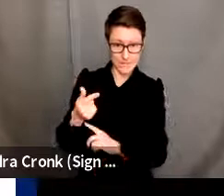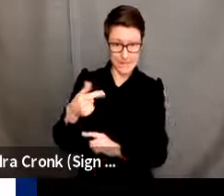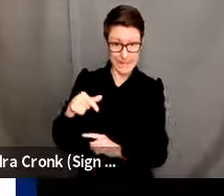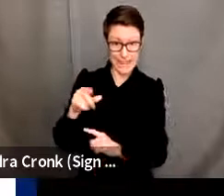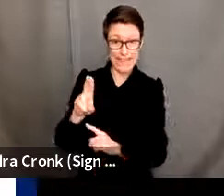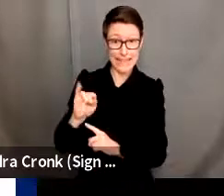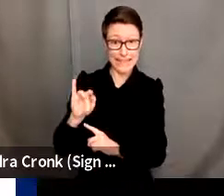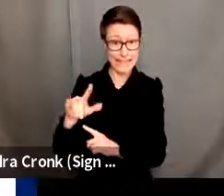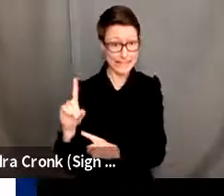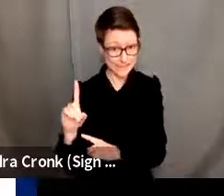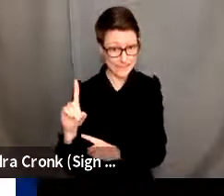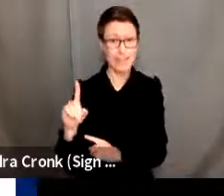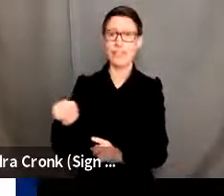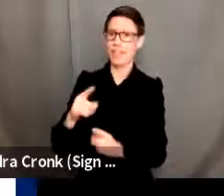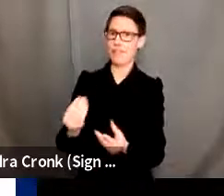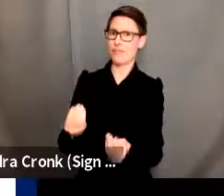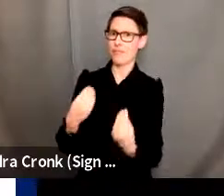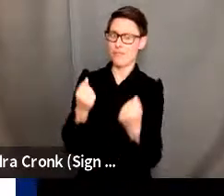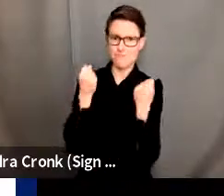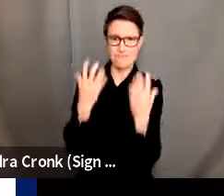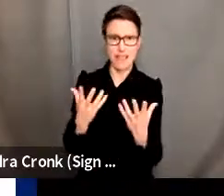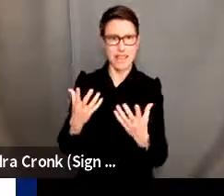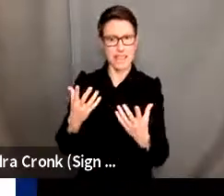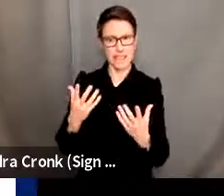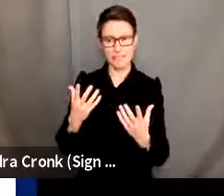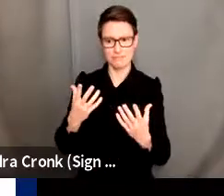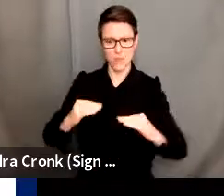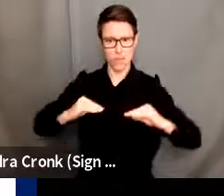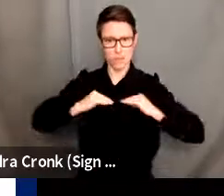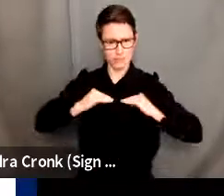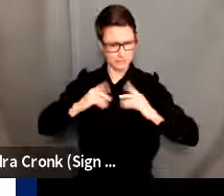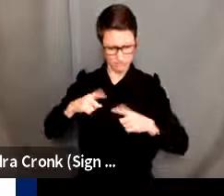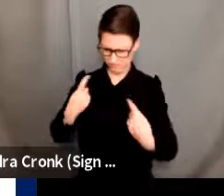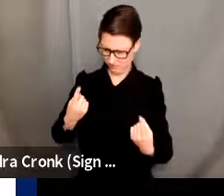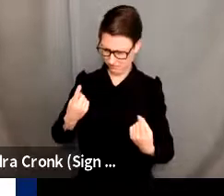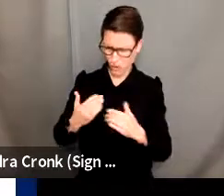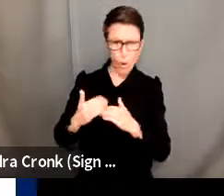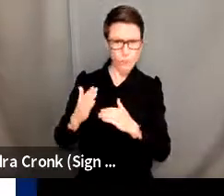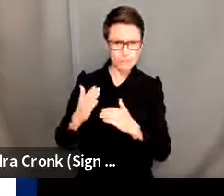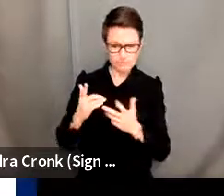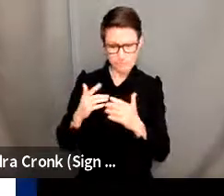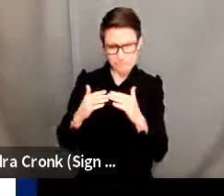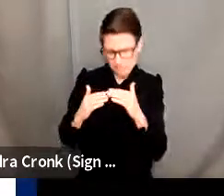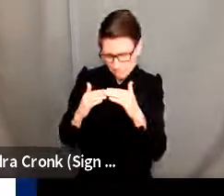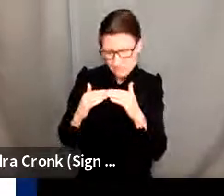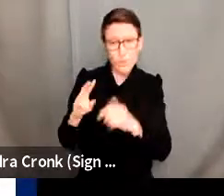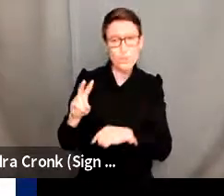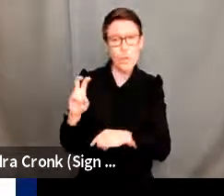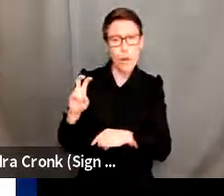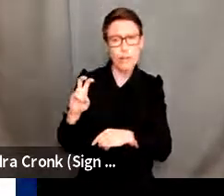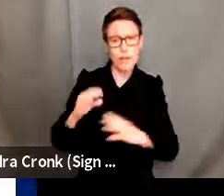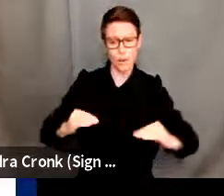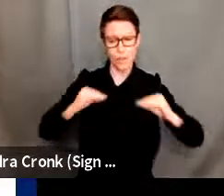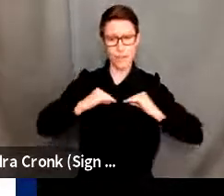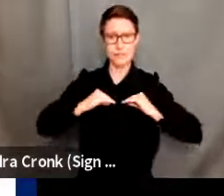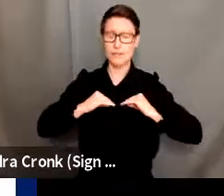quilts. They have provided us with over close to 200 quilts. And what we